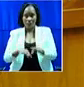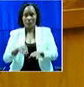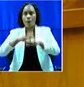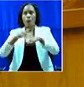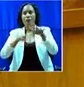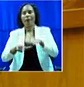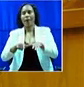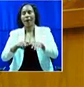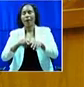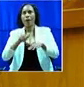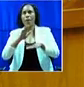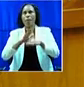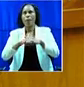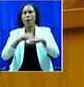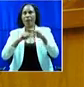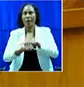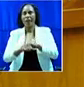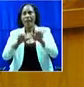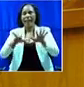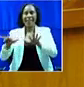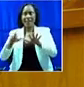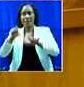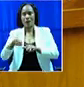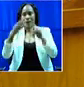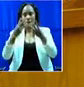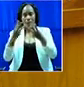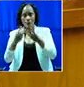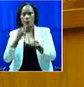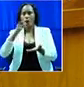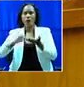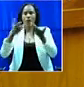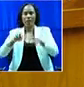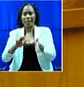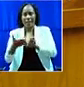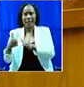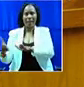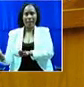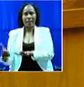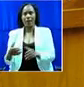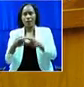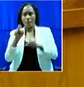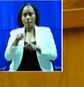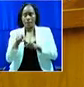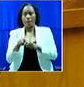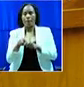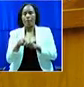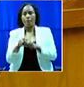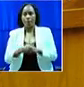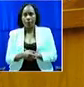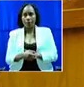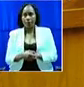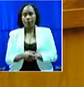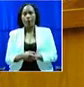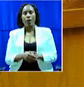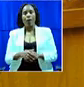people have been confirmed to have died from COVID-19. The loss of these lives is